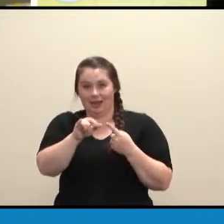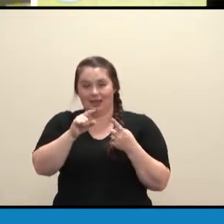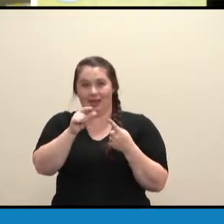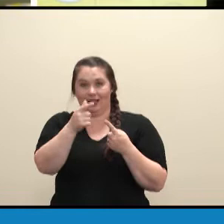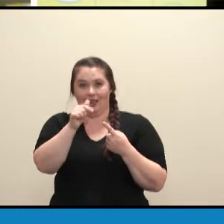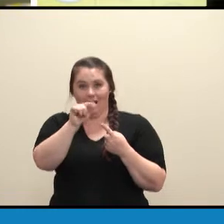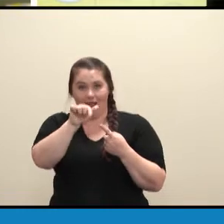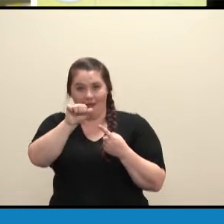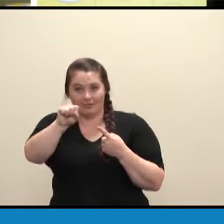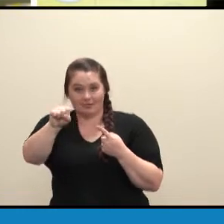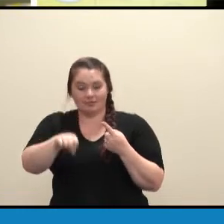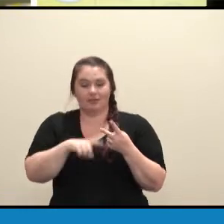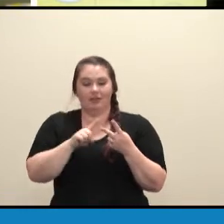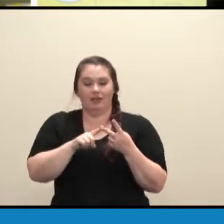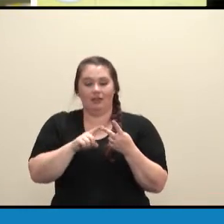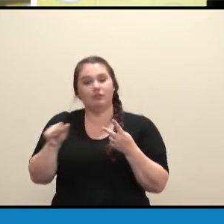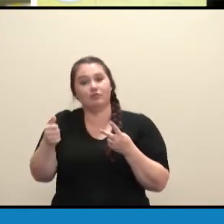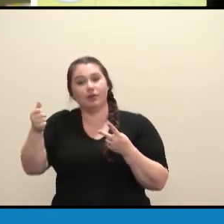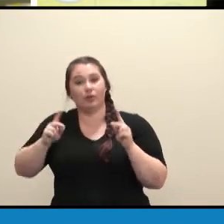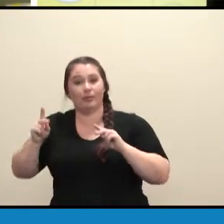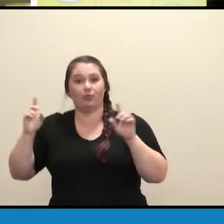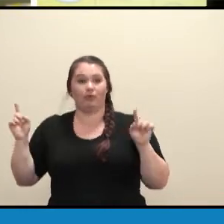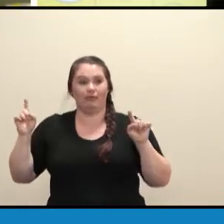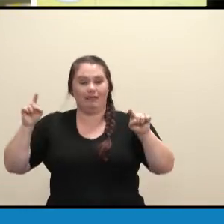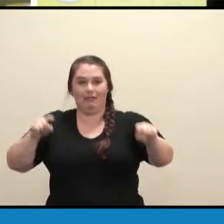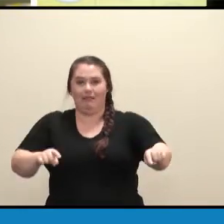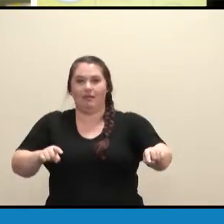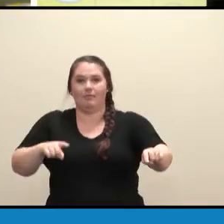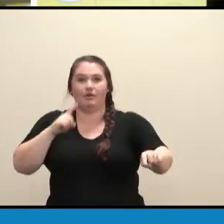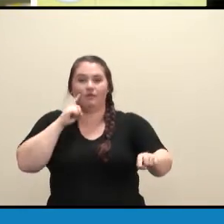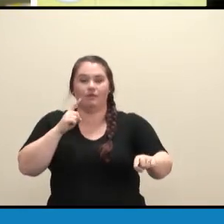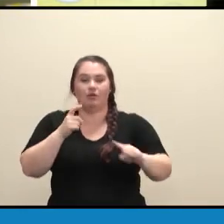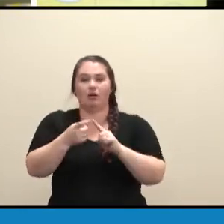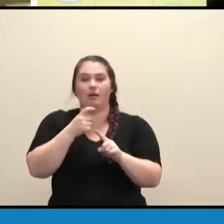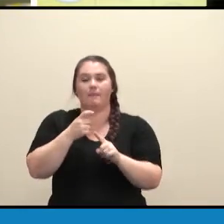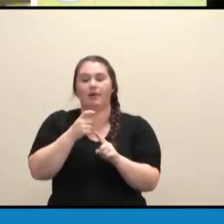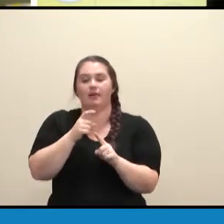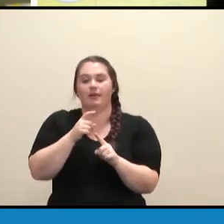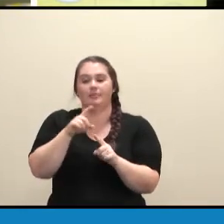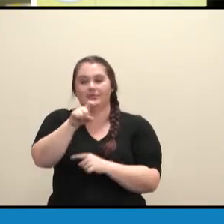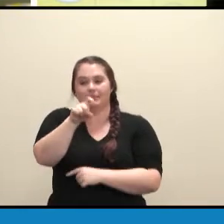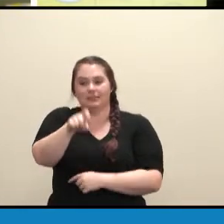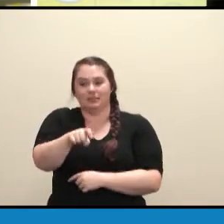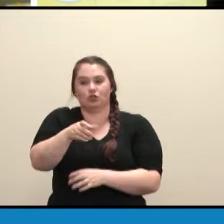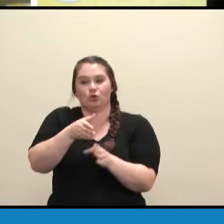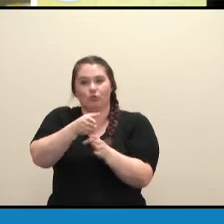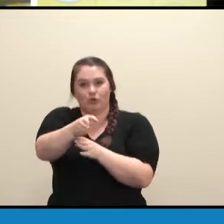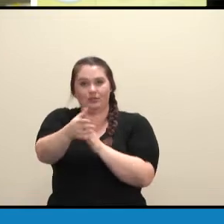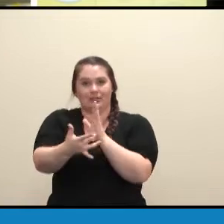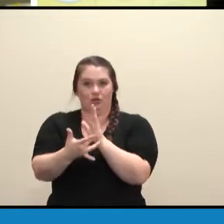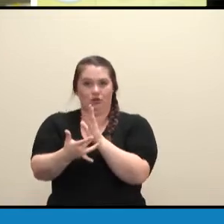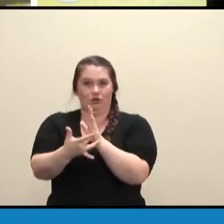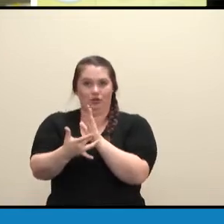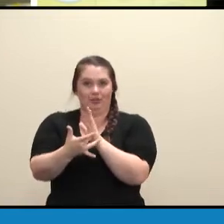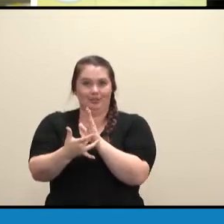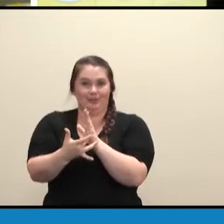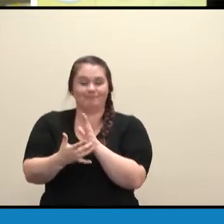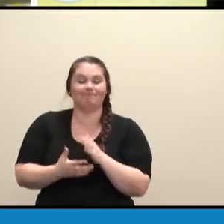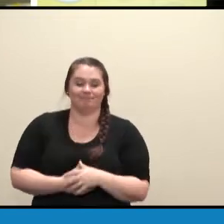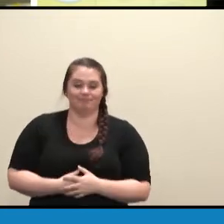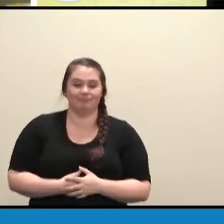School of Design and Creative Technologies to come and work with our students, and they conducted